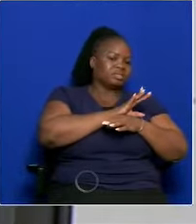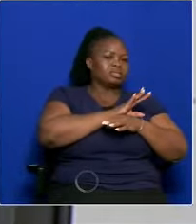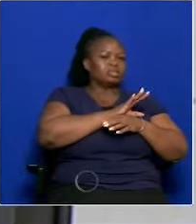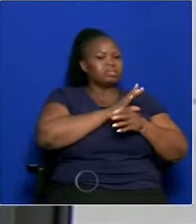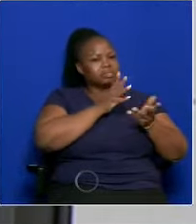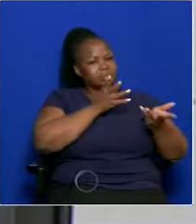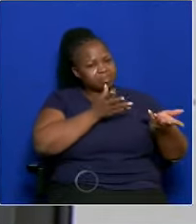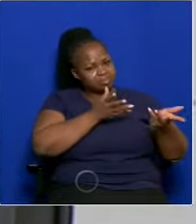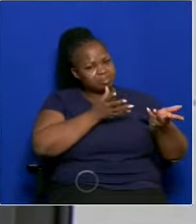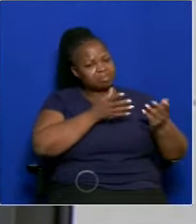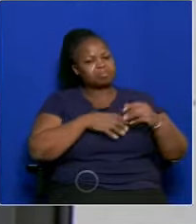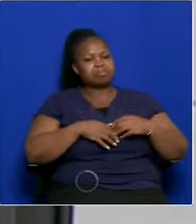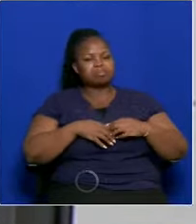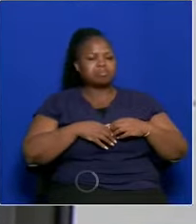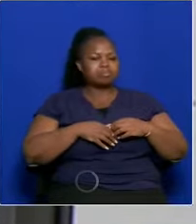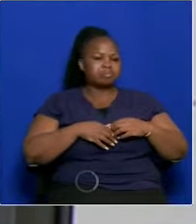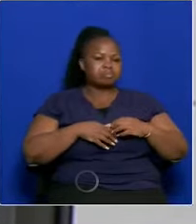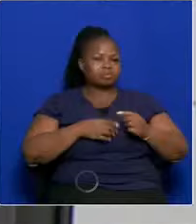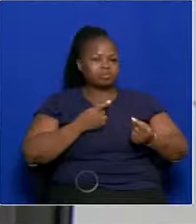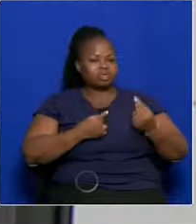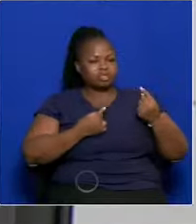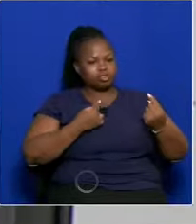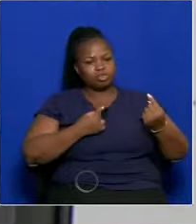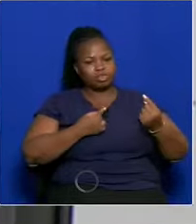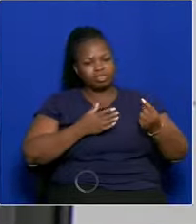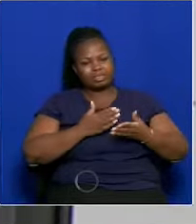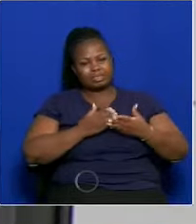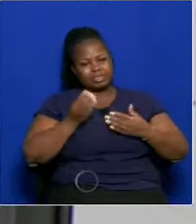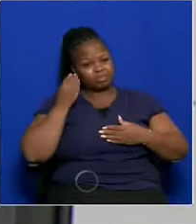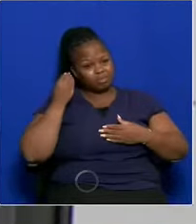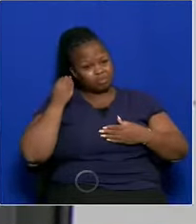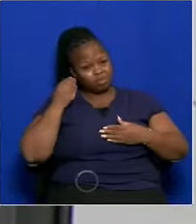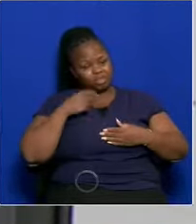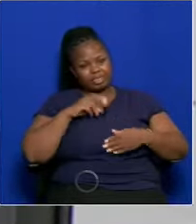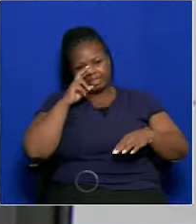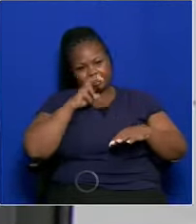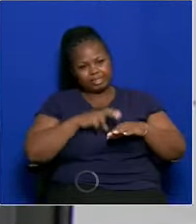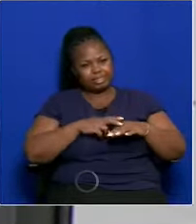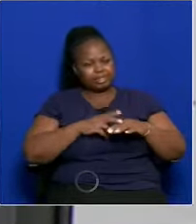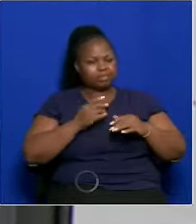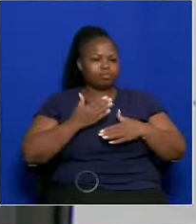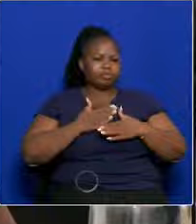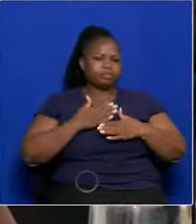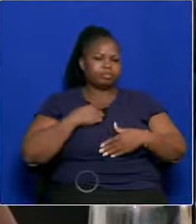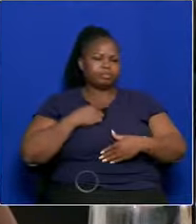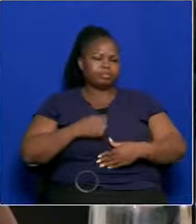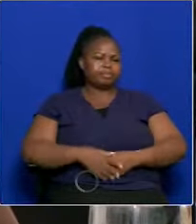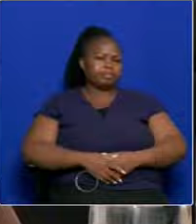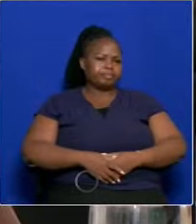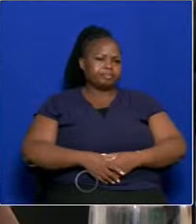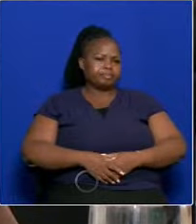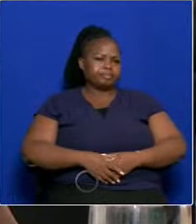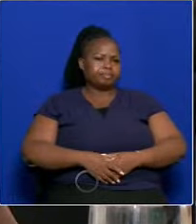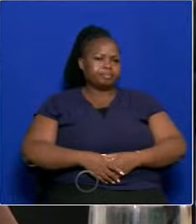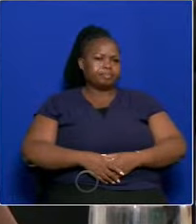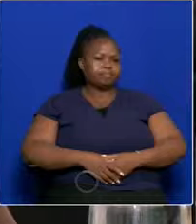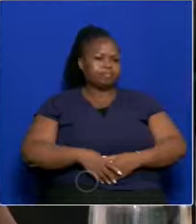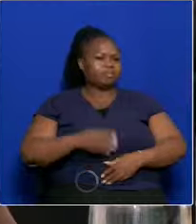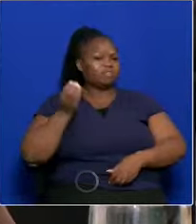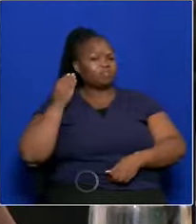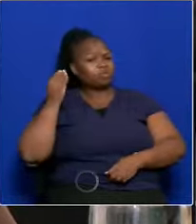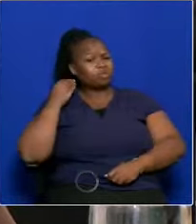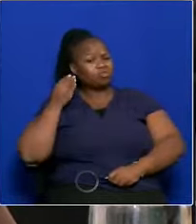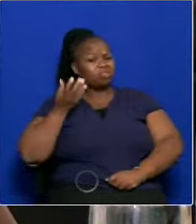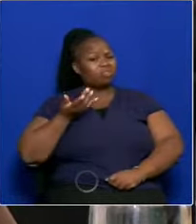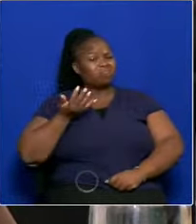about certain information which I need on the line of my work. When you say information in